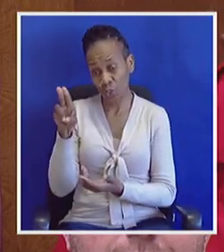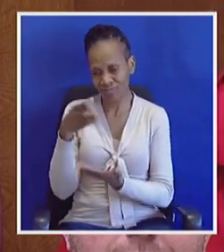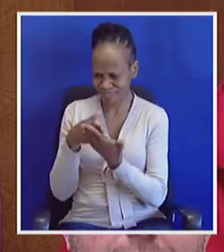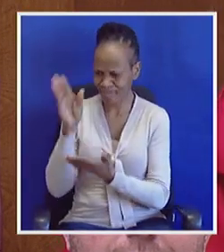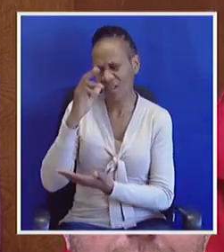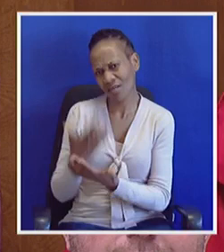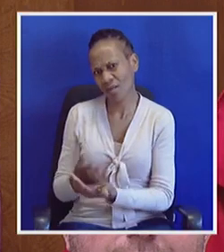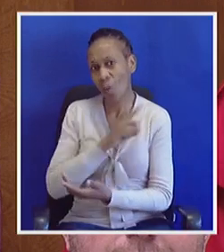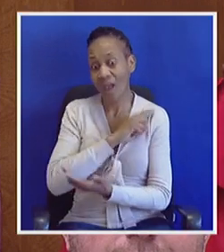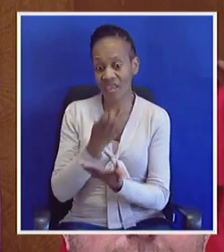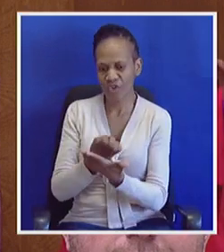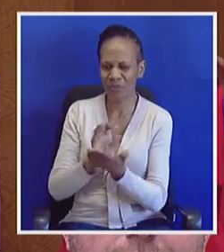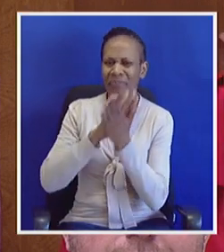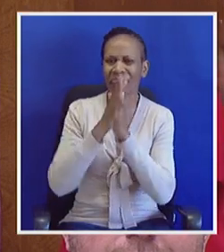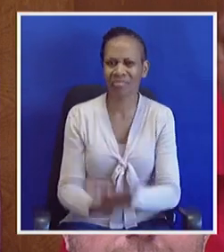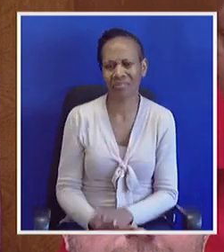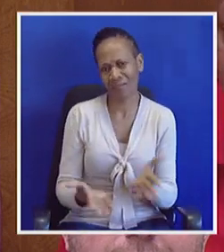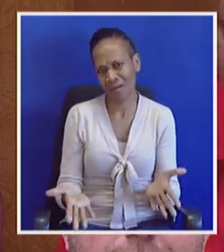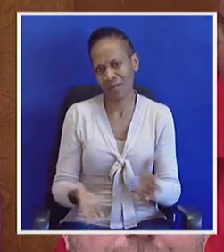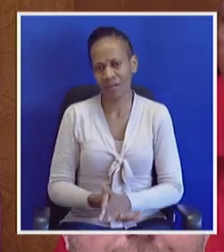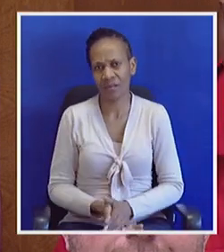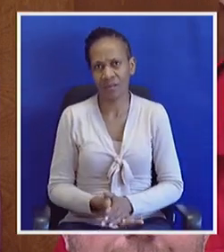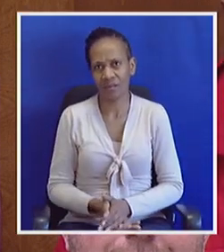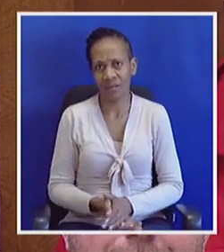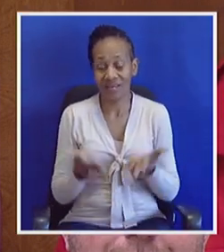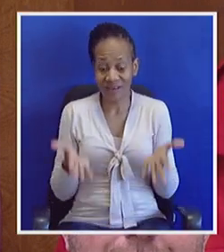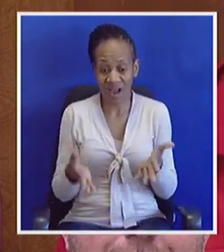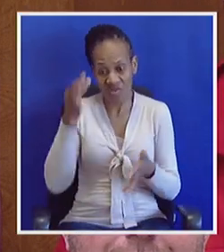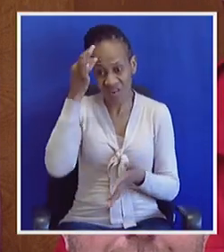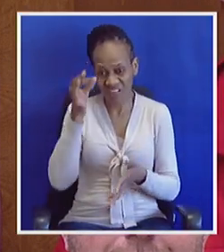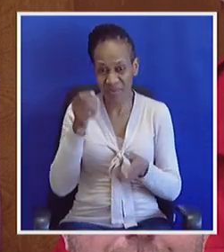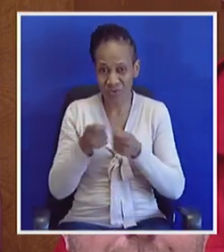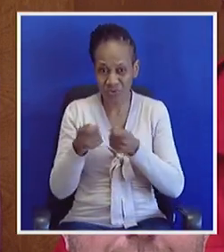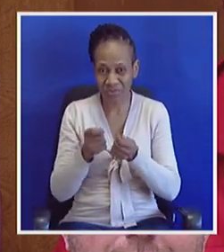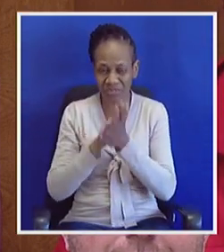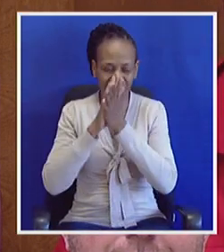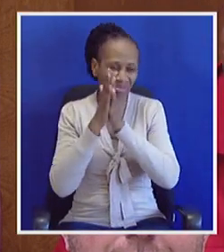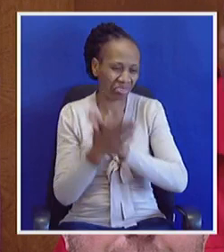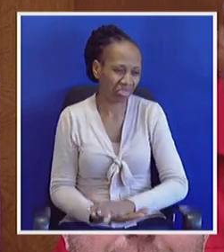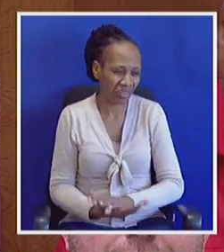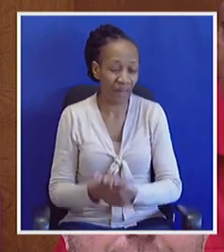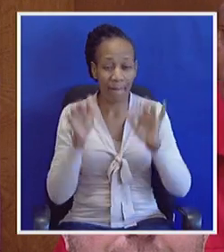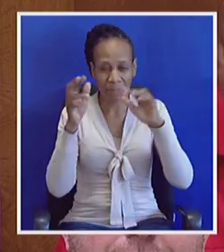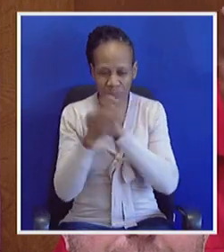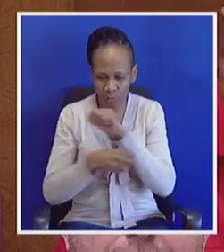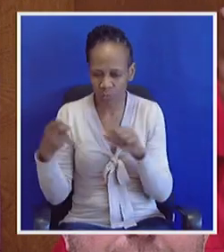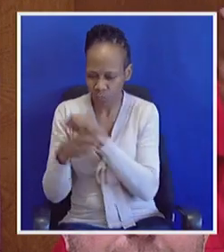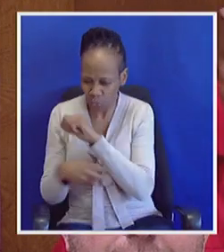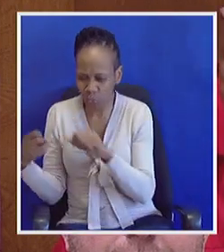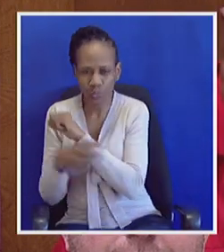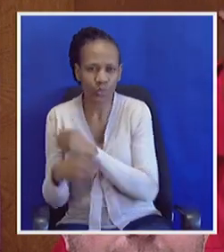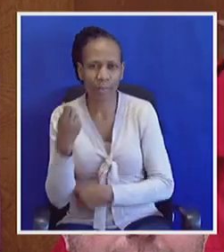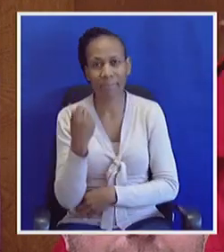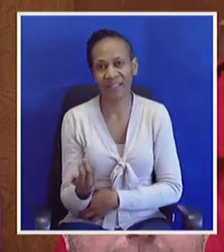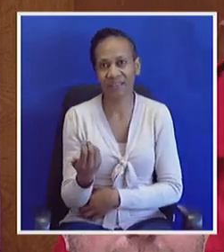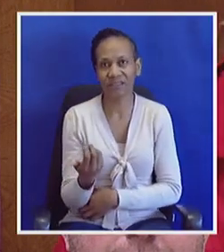this country. Governance has collapsed and looters are continuing to loot our money. And